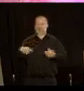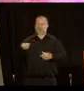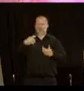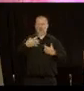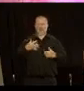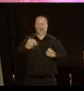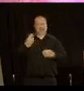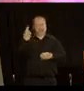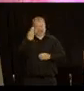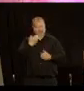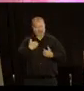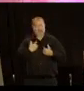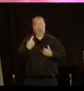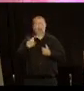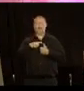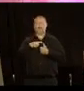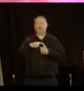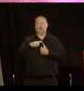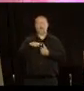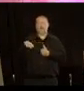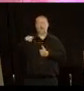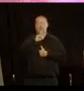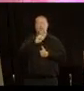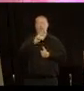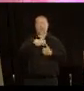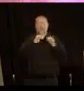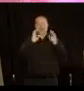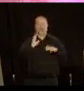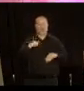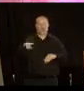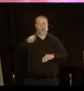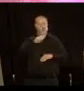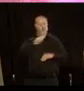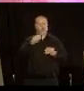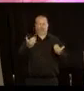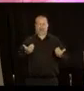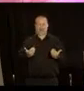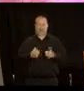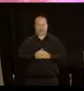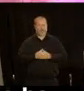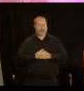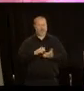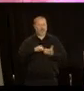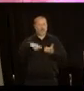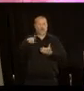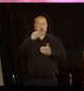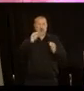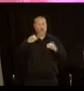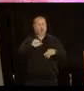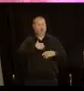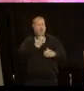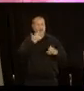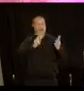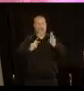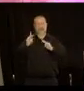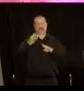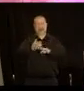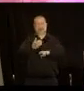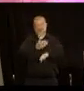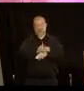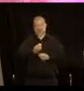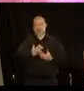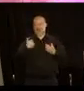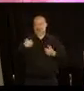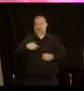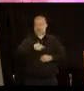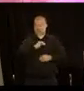many reasons. One being, you are our teachers in many ways. We learn from you to be better people, and you